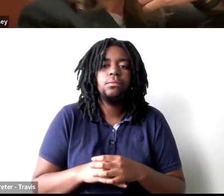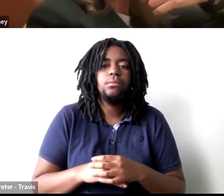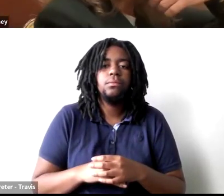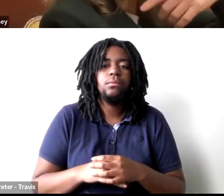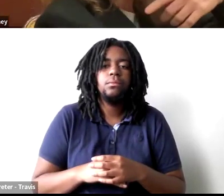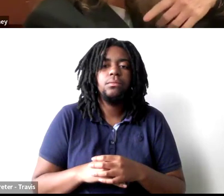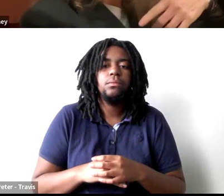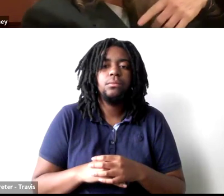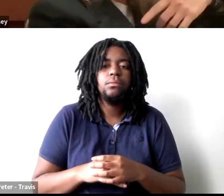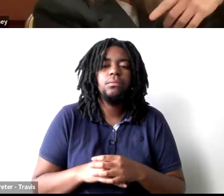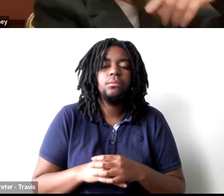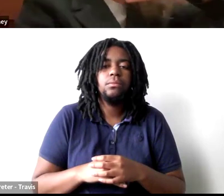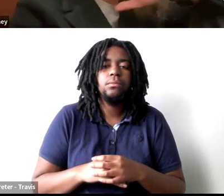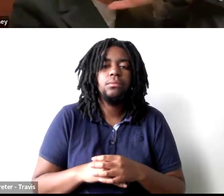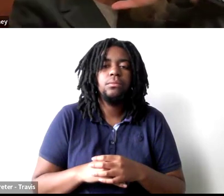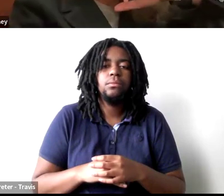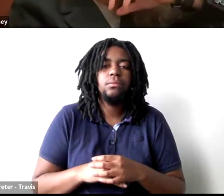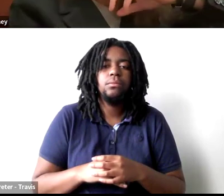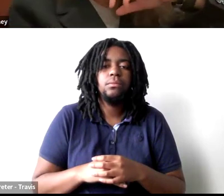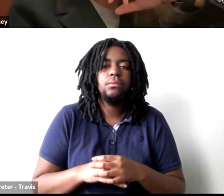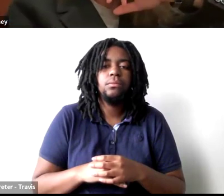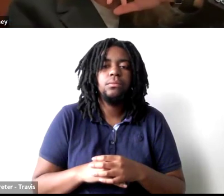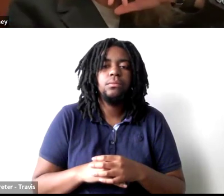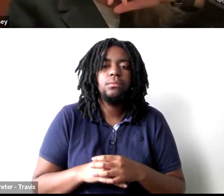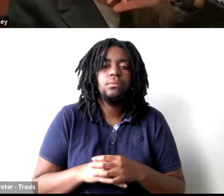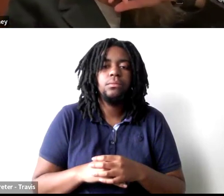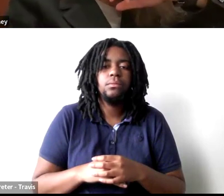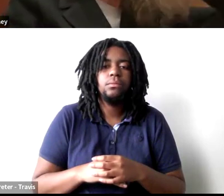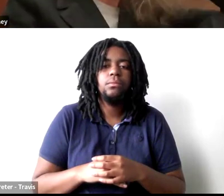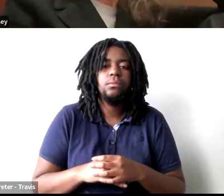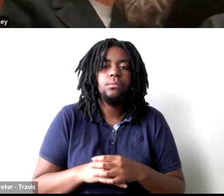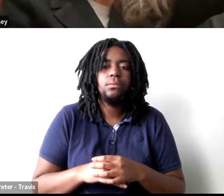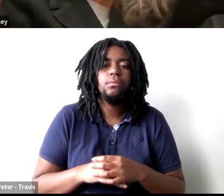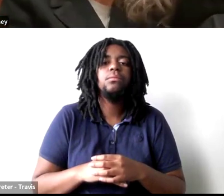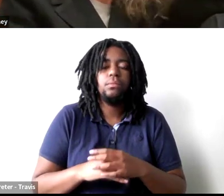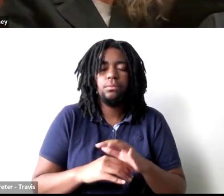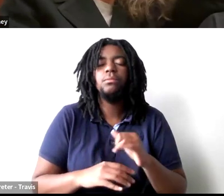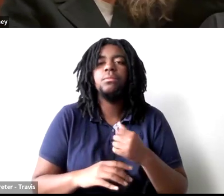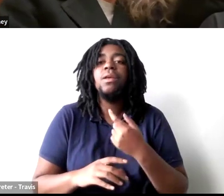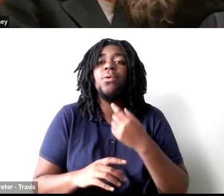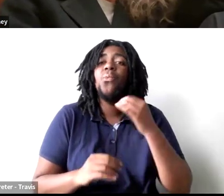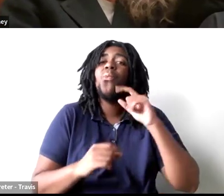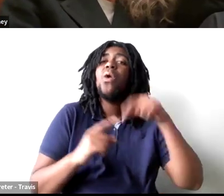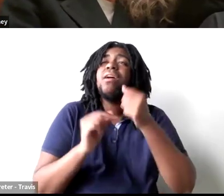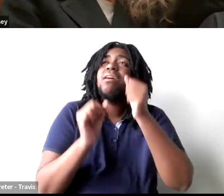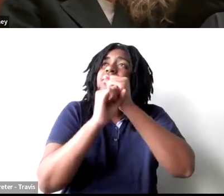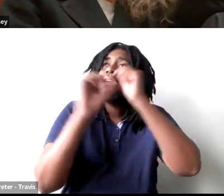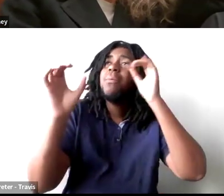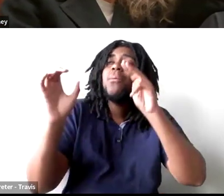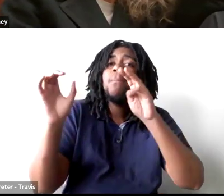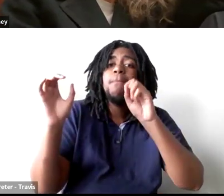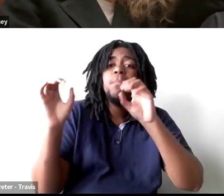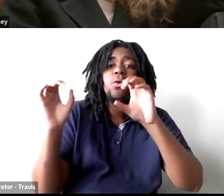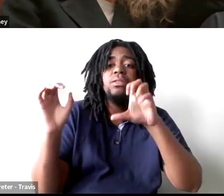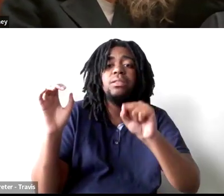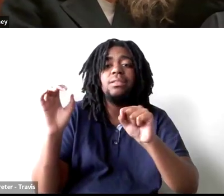in the context of what does one have to do? You're cutting profiles, but then that's cutting, they're not as much